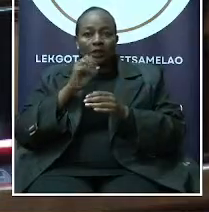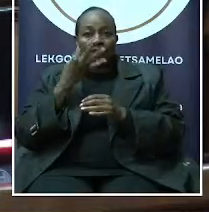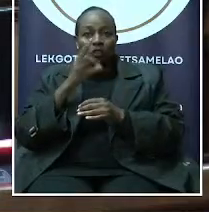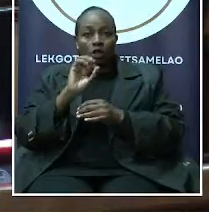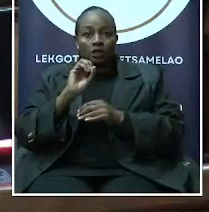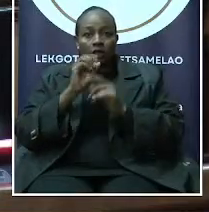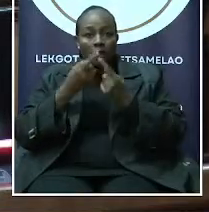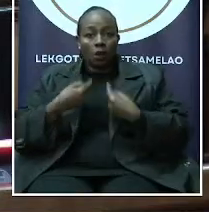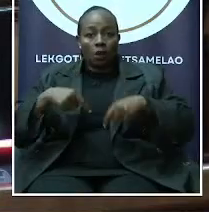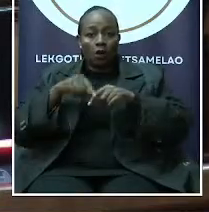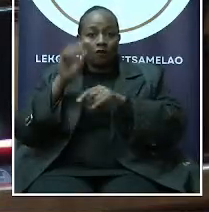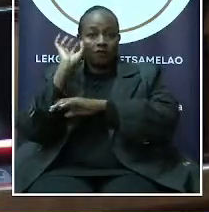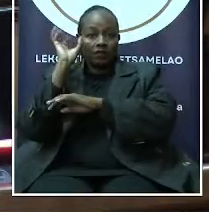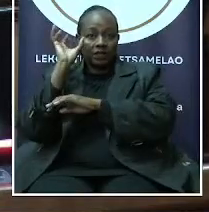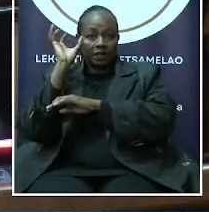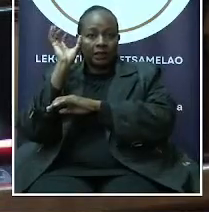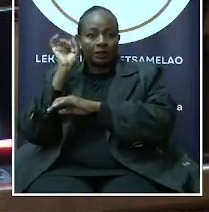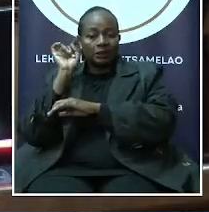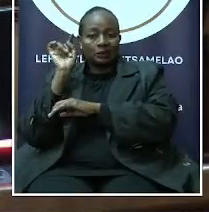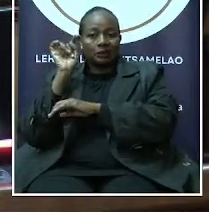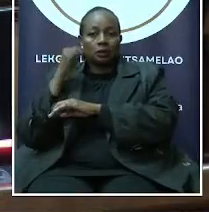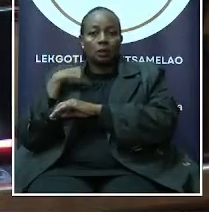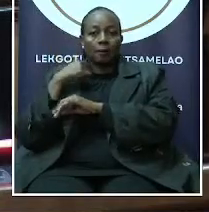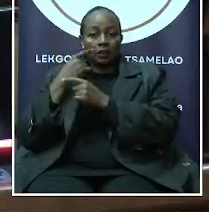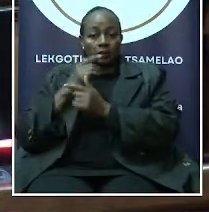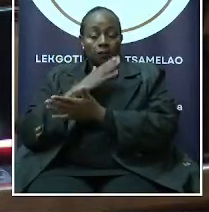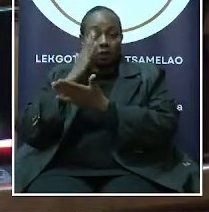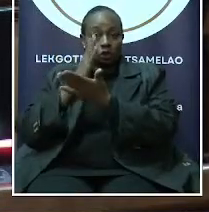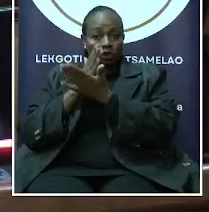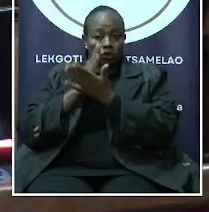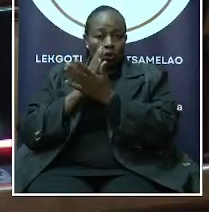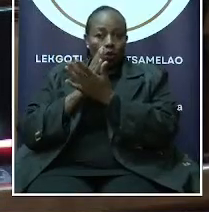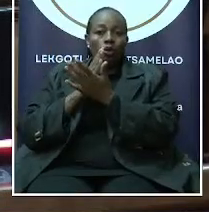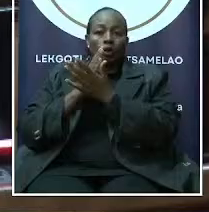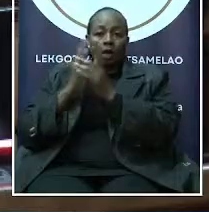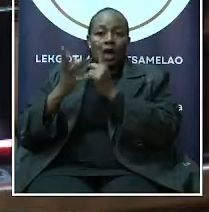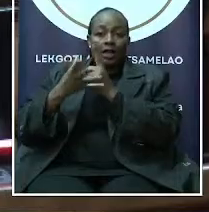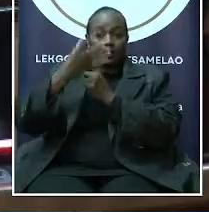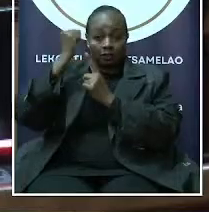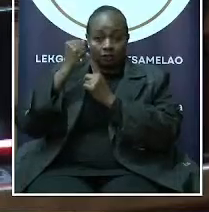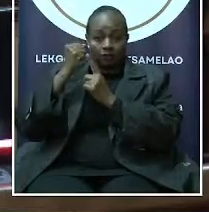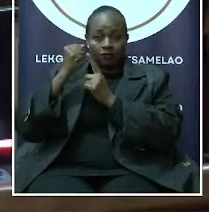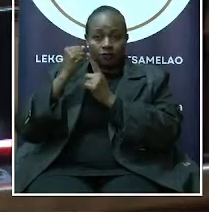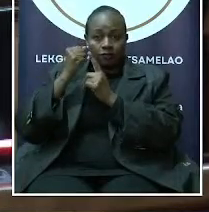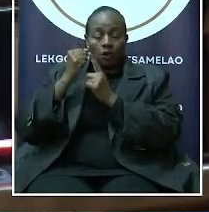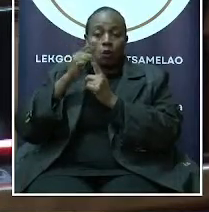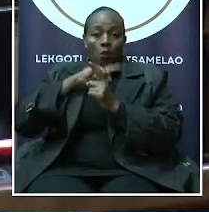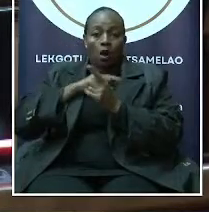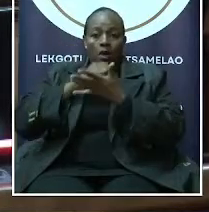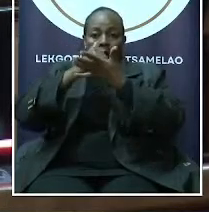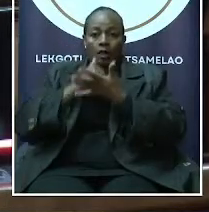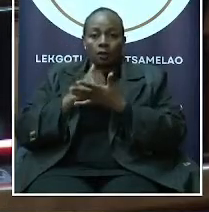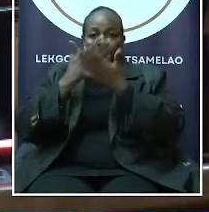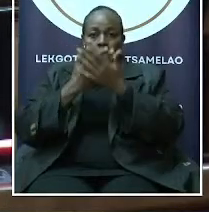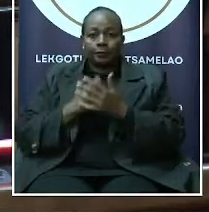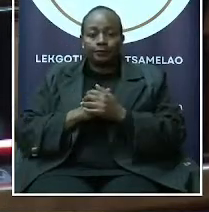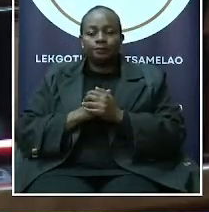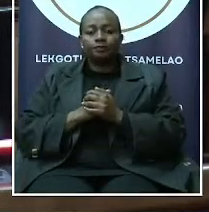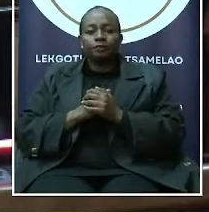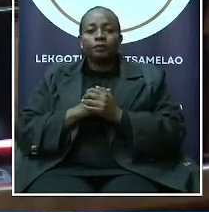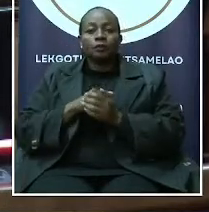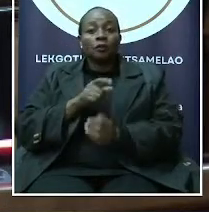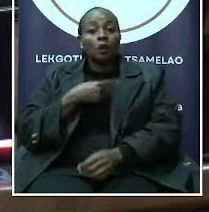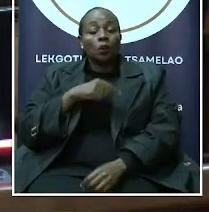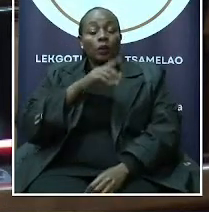Free State, in this regard, must leverage this initiative urgently to our advantage. As the DA,